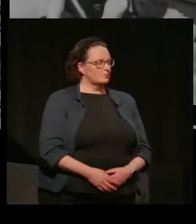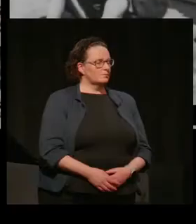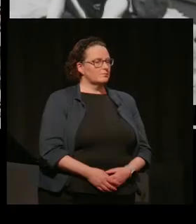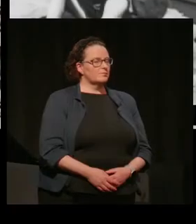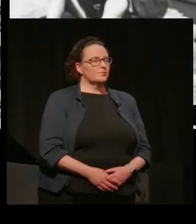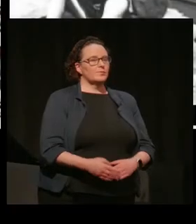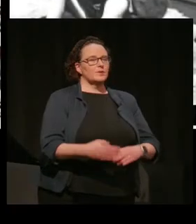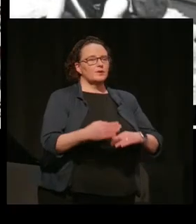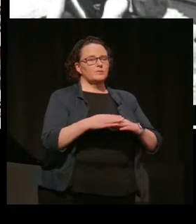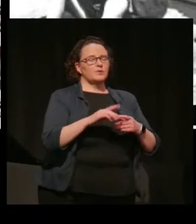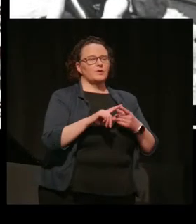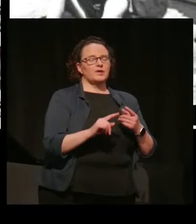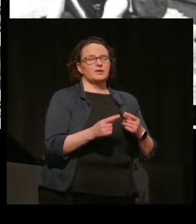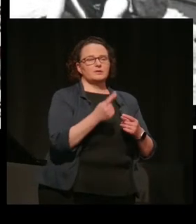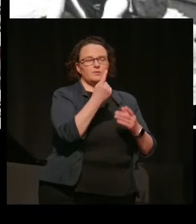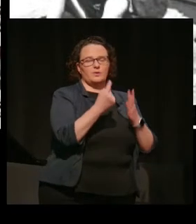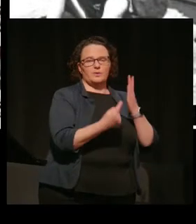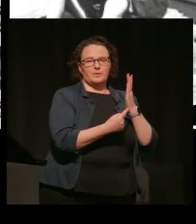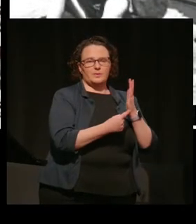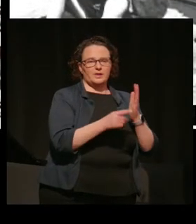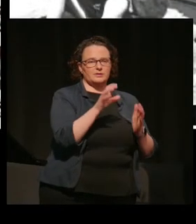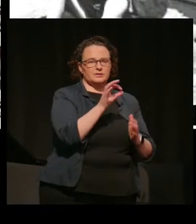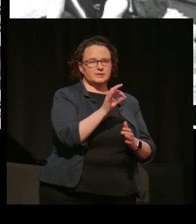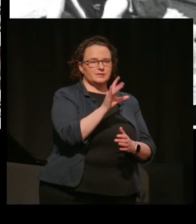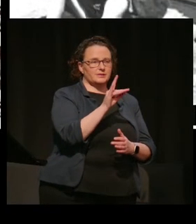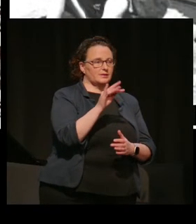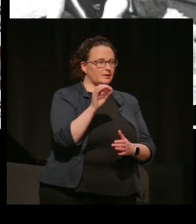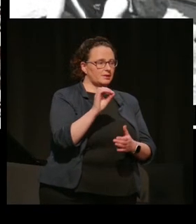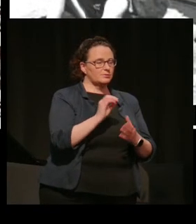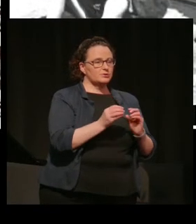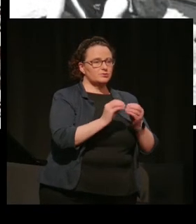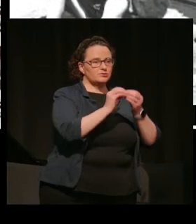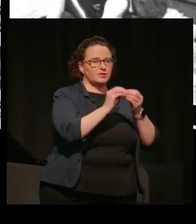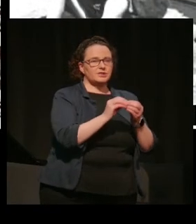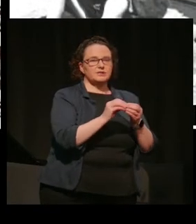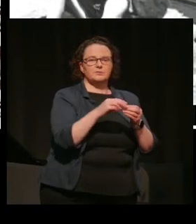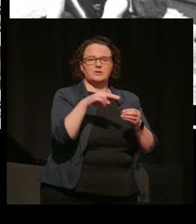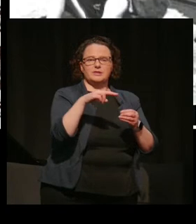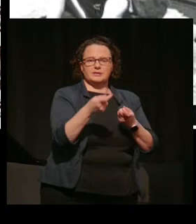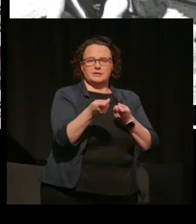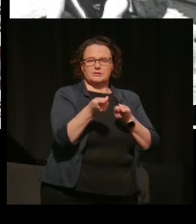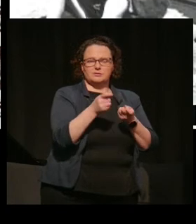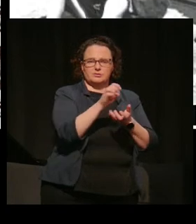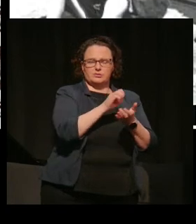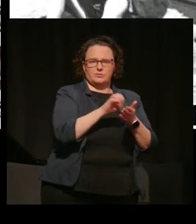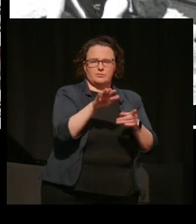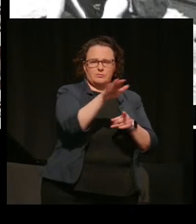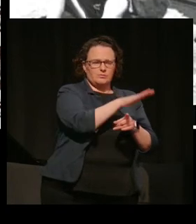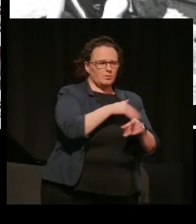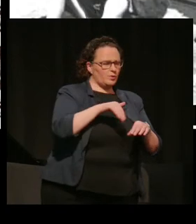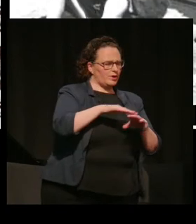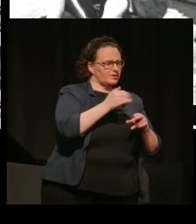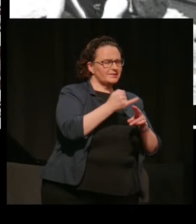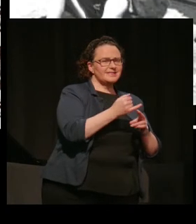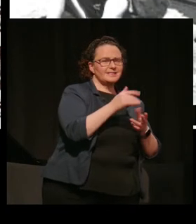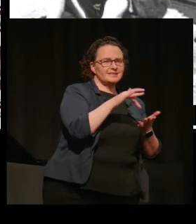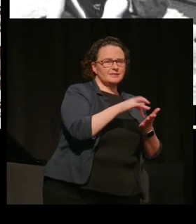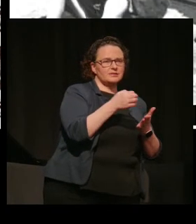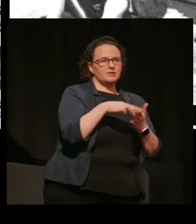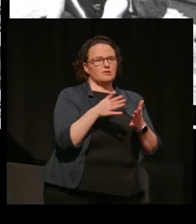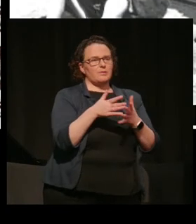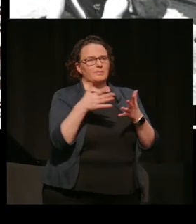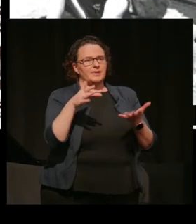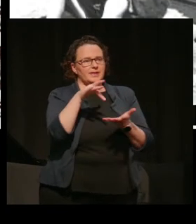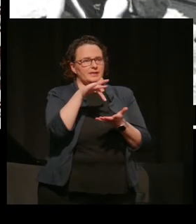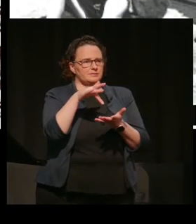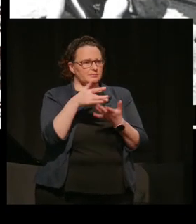More than 1,000 ghettos were created throughout Nazi-occupied Europe, usually in cities or large towns, often close to